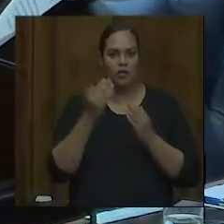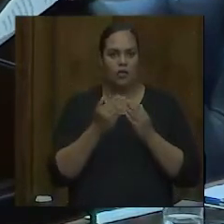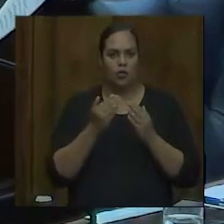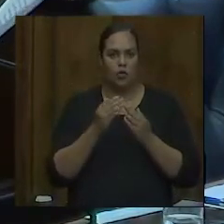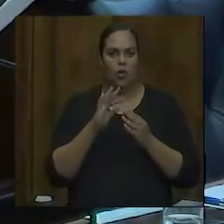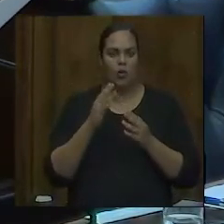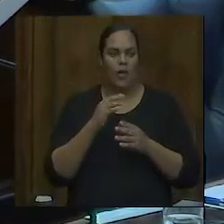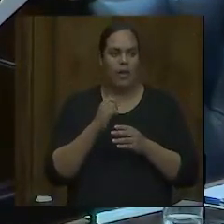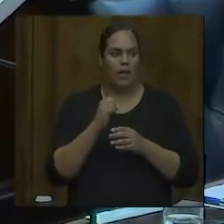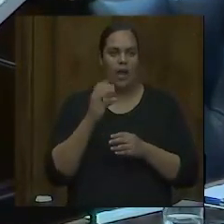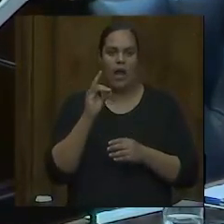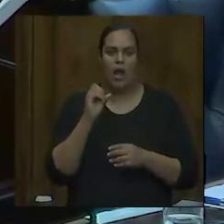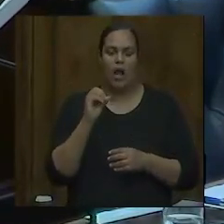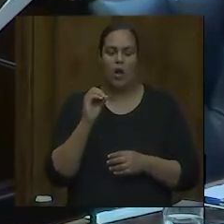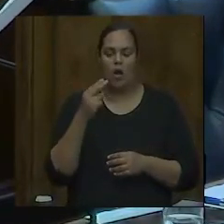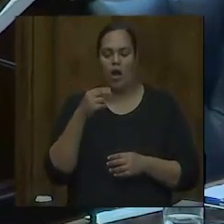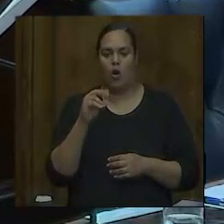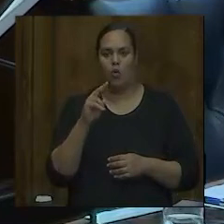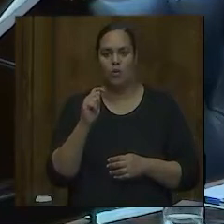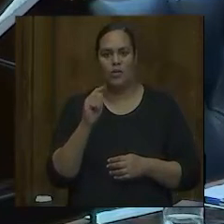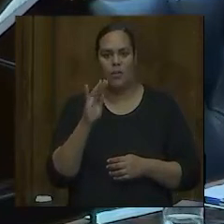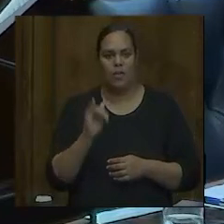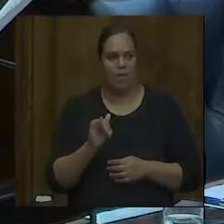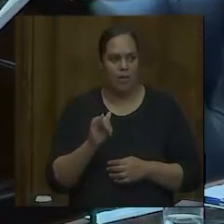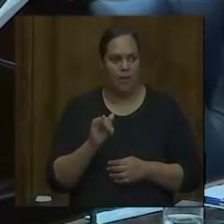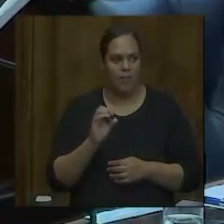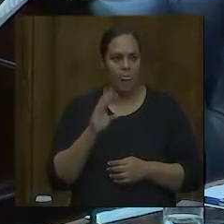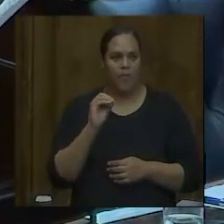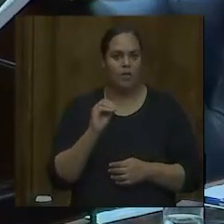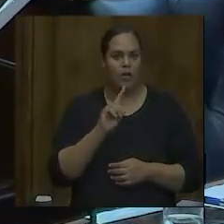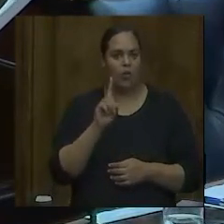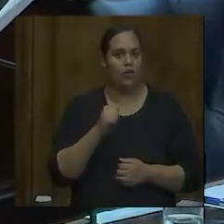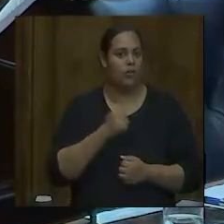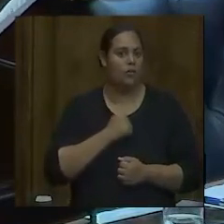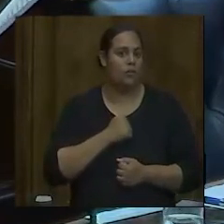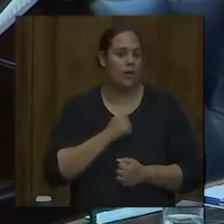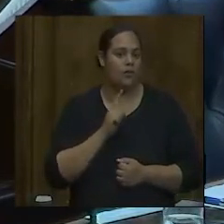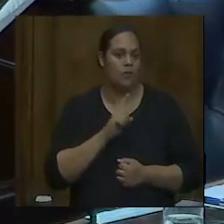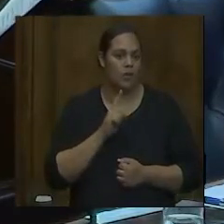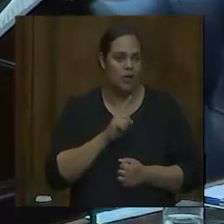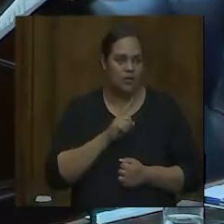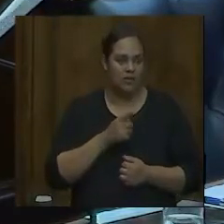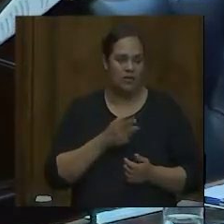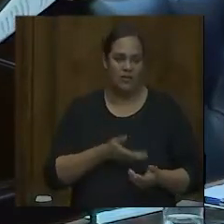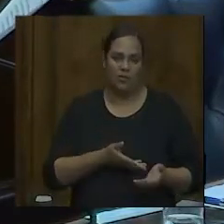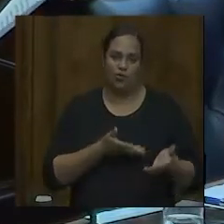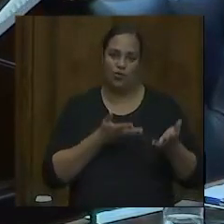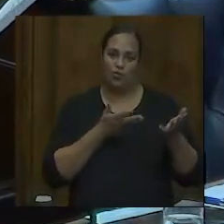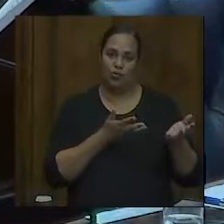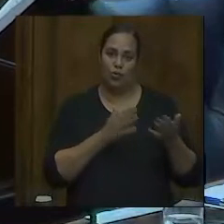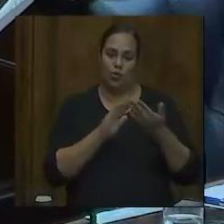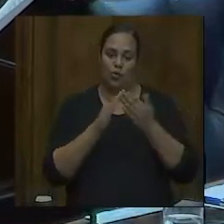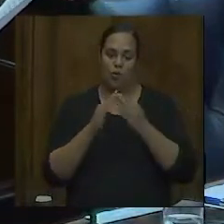in Hout Bay. So my question is, is this community